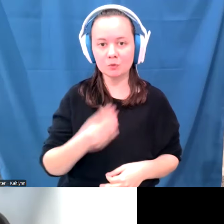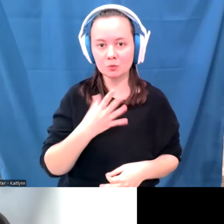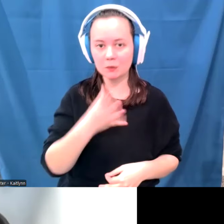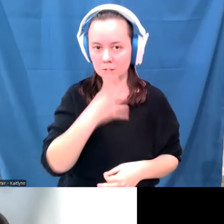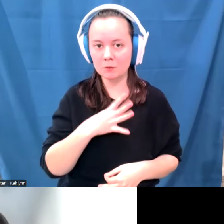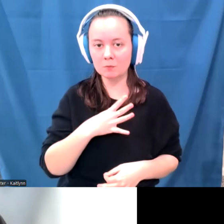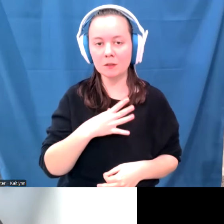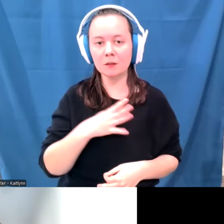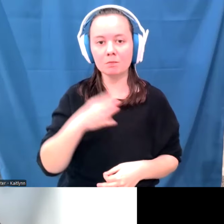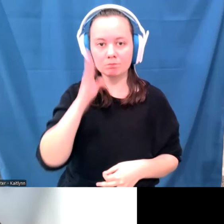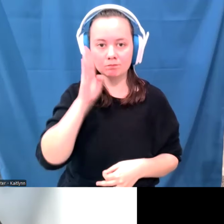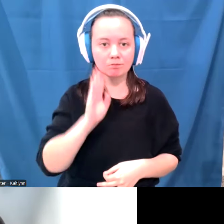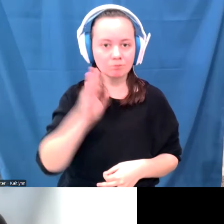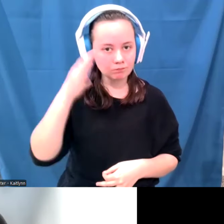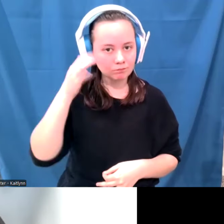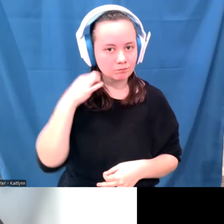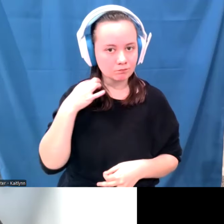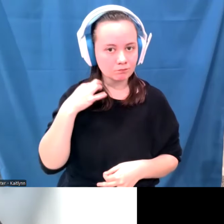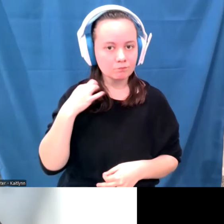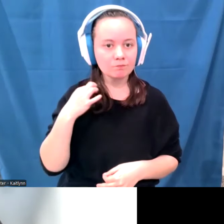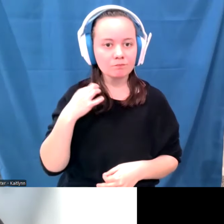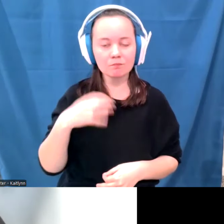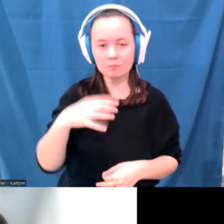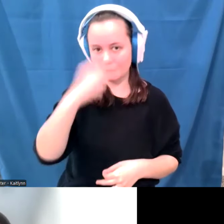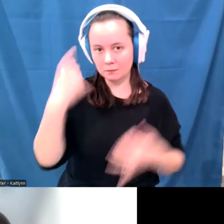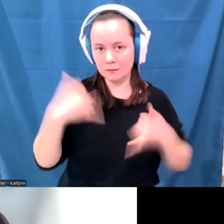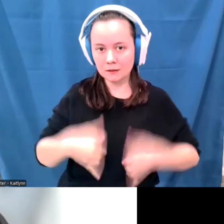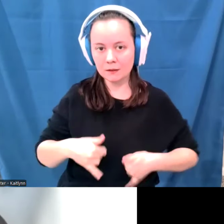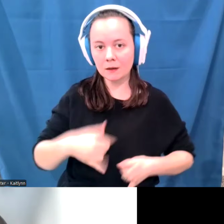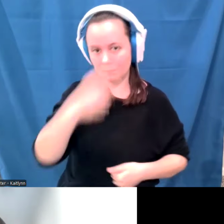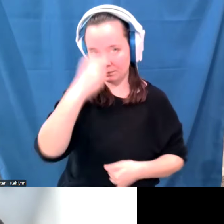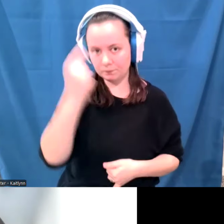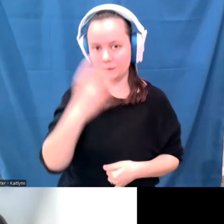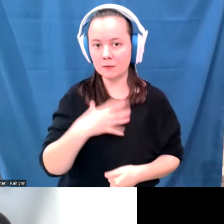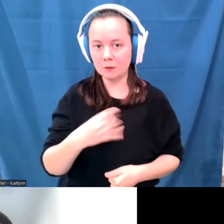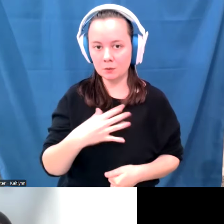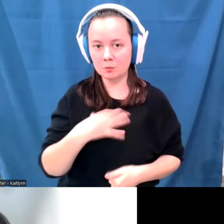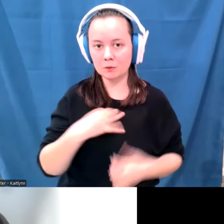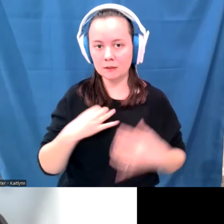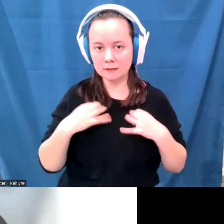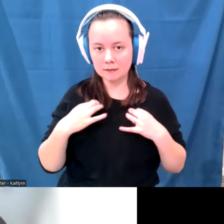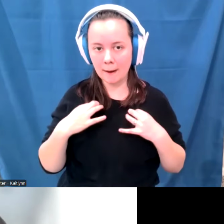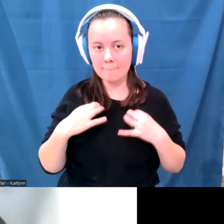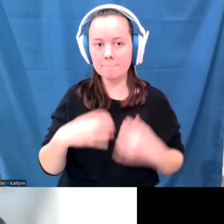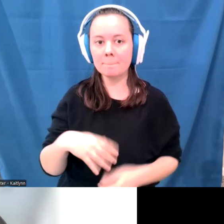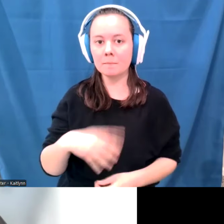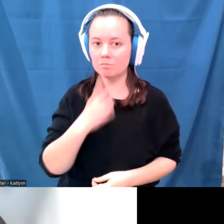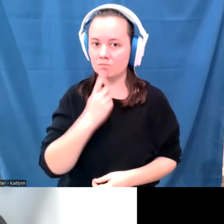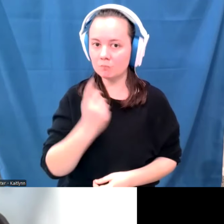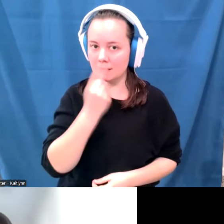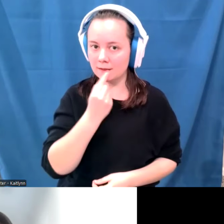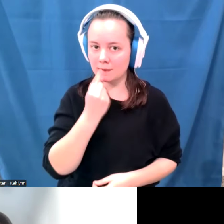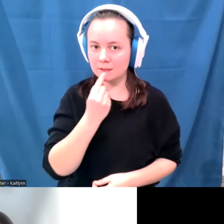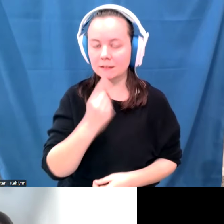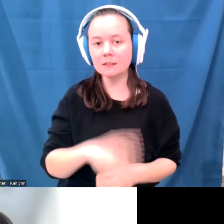hair, wearing a black blazer and a black and white top with red lipstick. So the National Alliance for Caregiving's